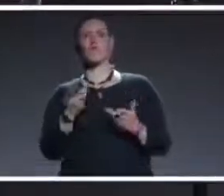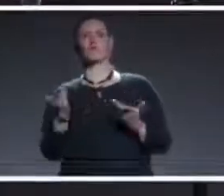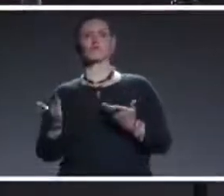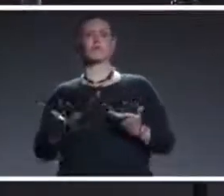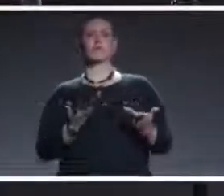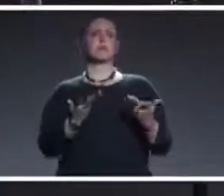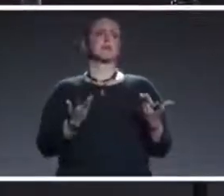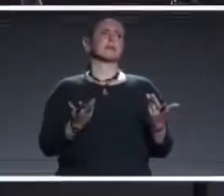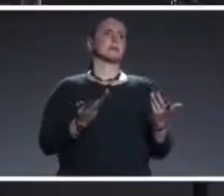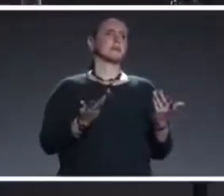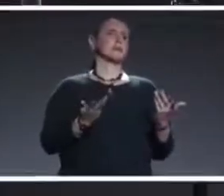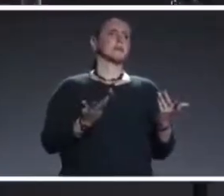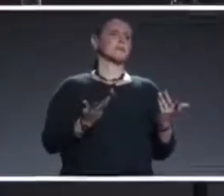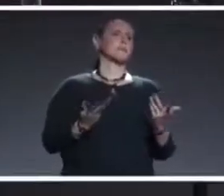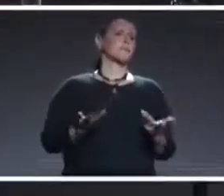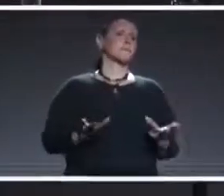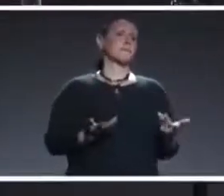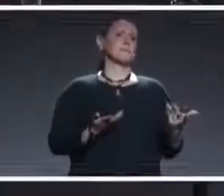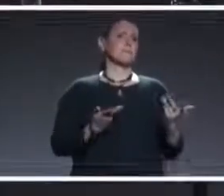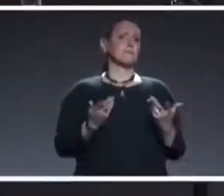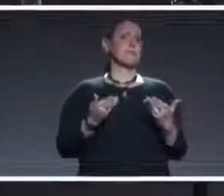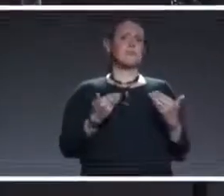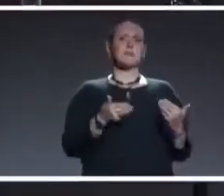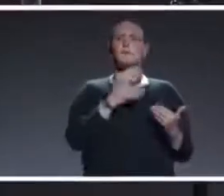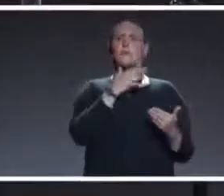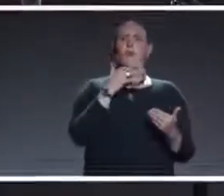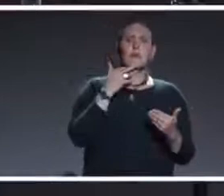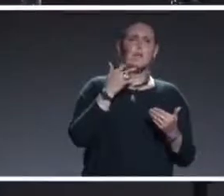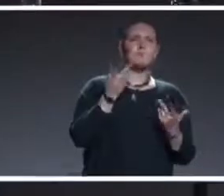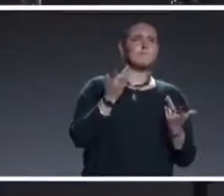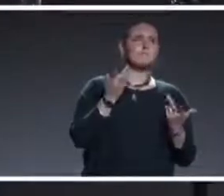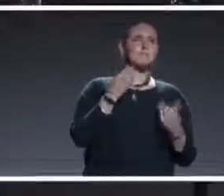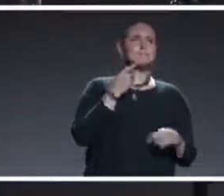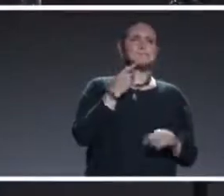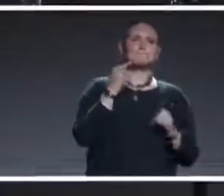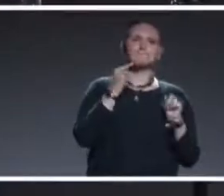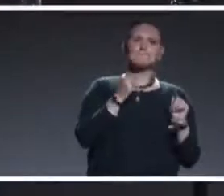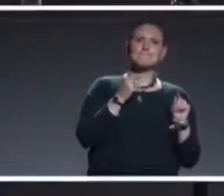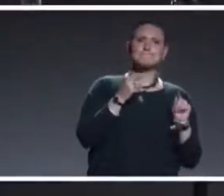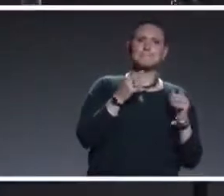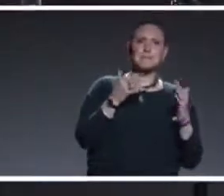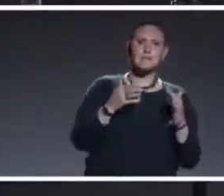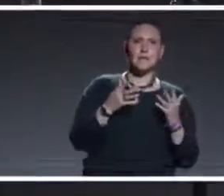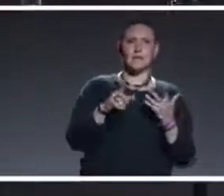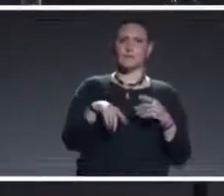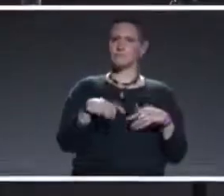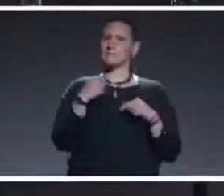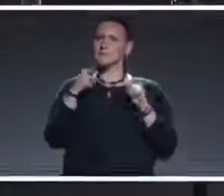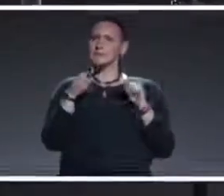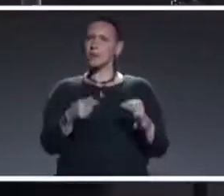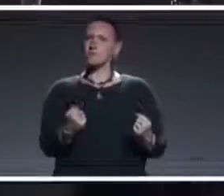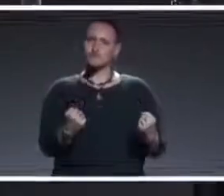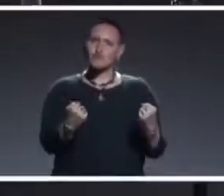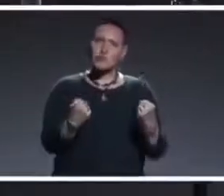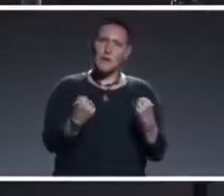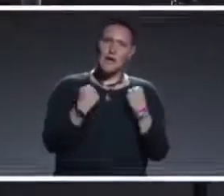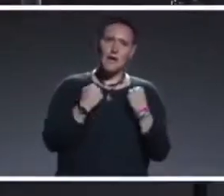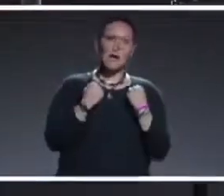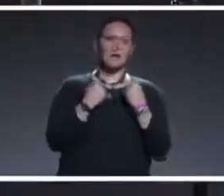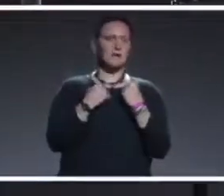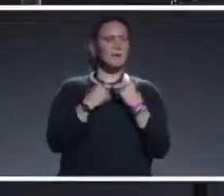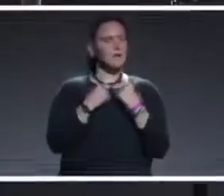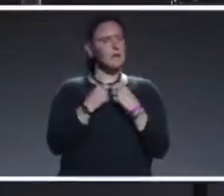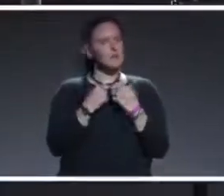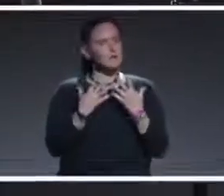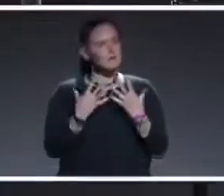was something that was so wild and beautiful, and the experience impacted me so much. And